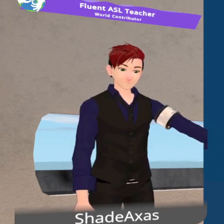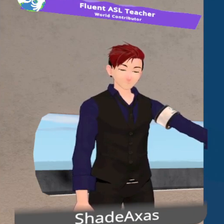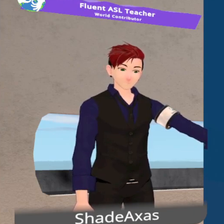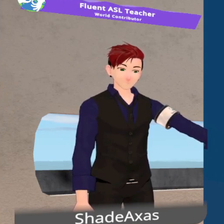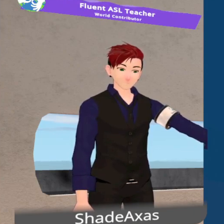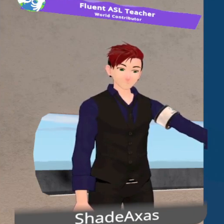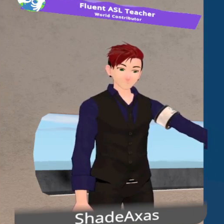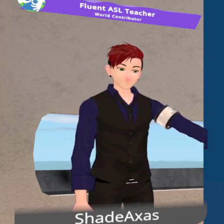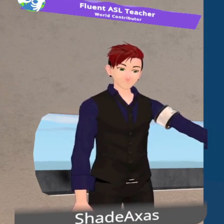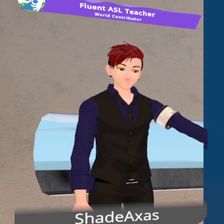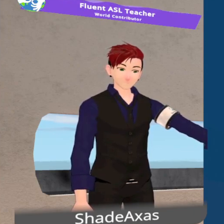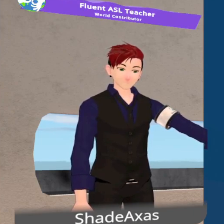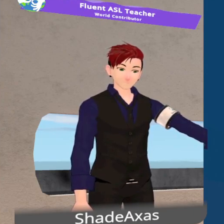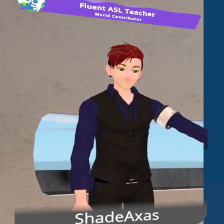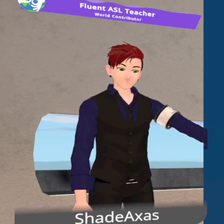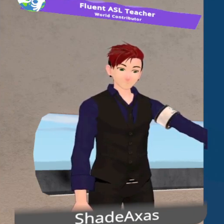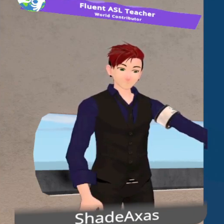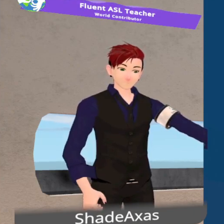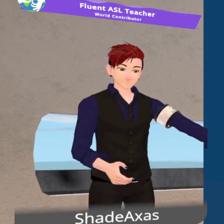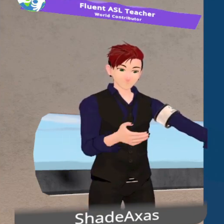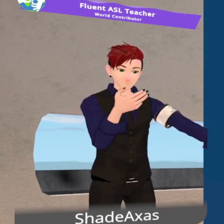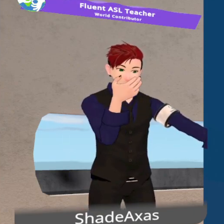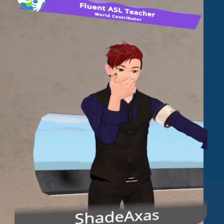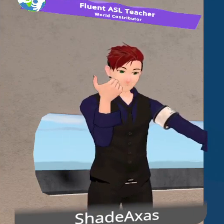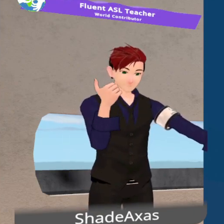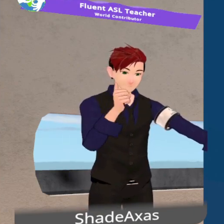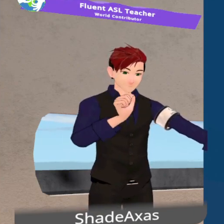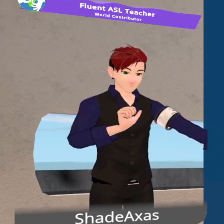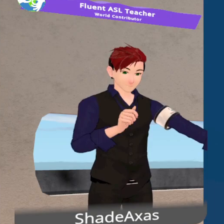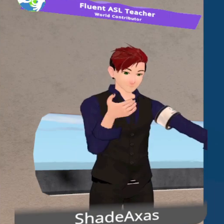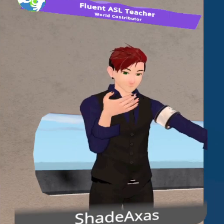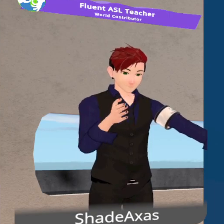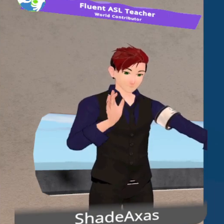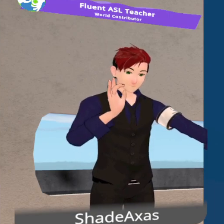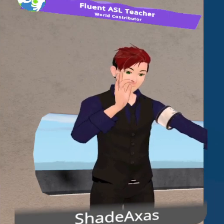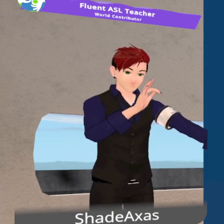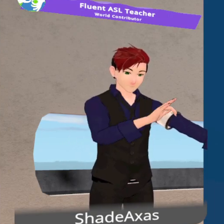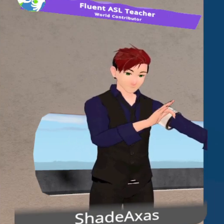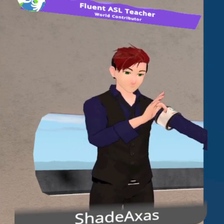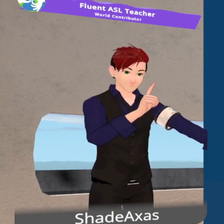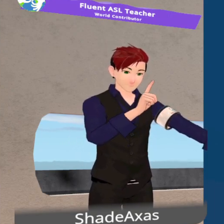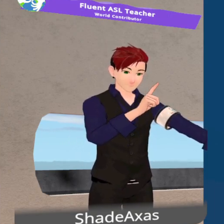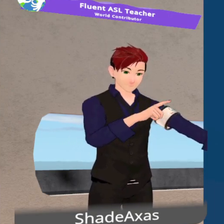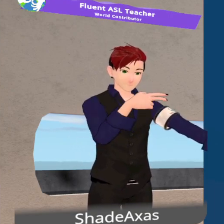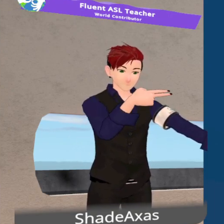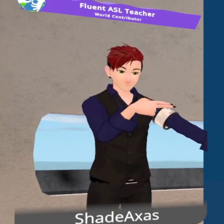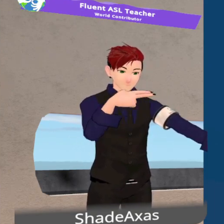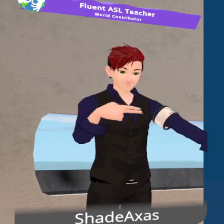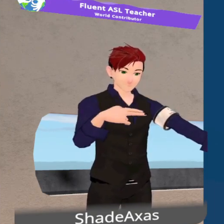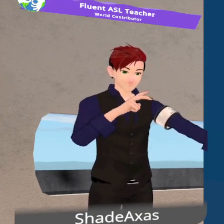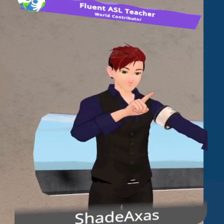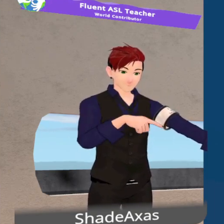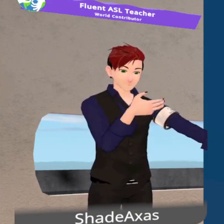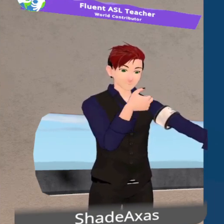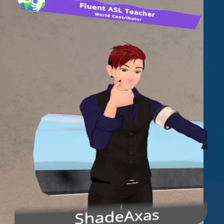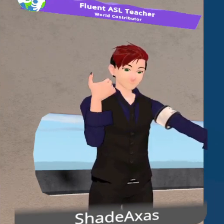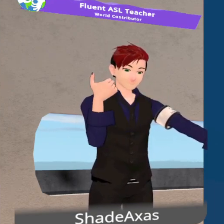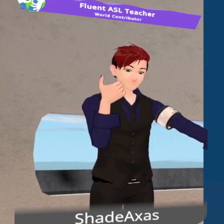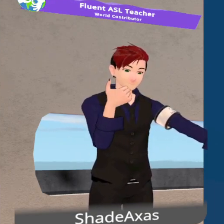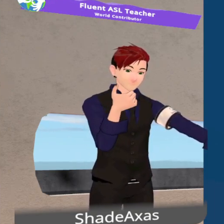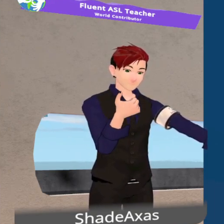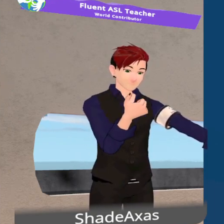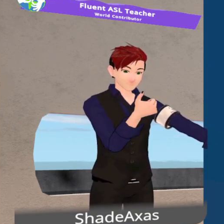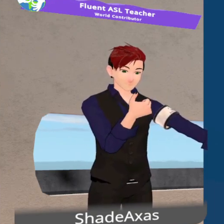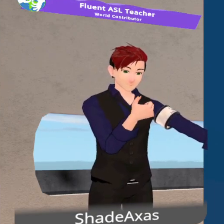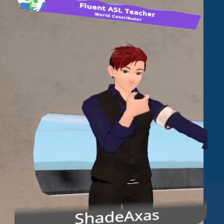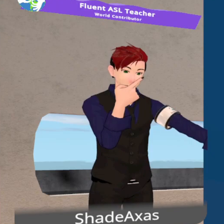Has VRChat team reached out to like helping hands to better accommodate for